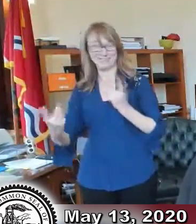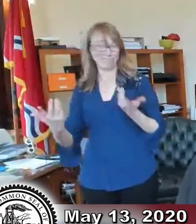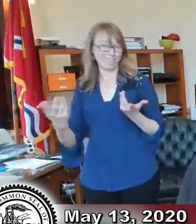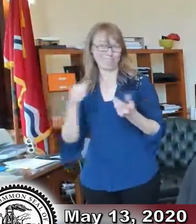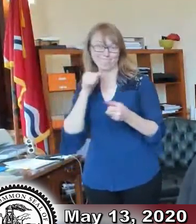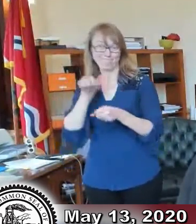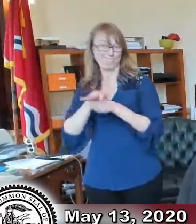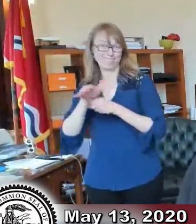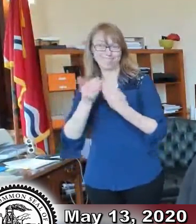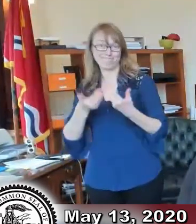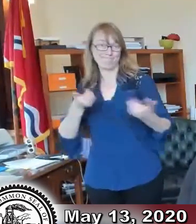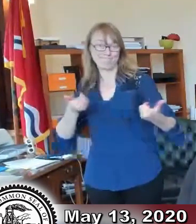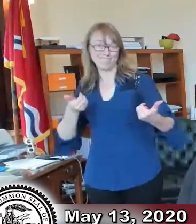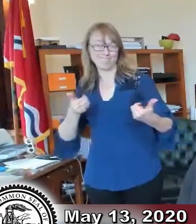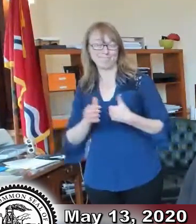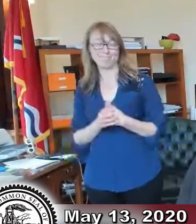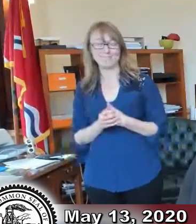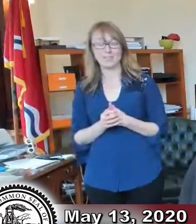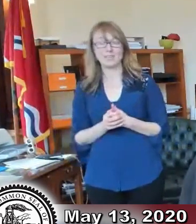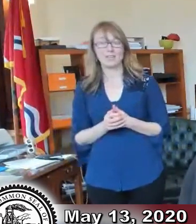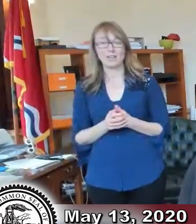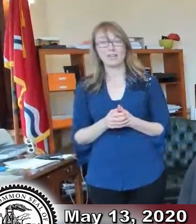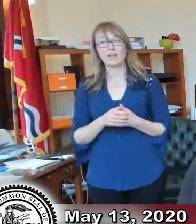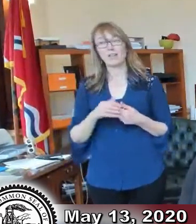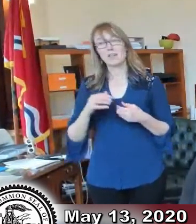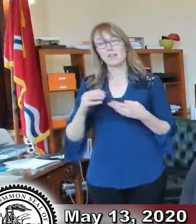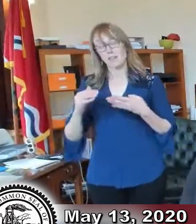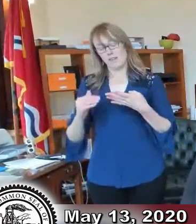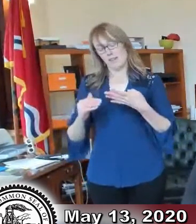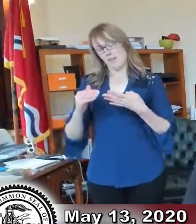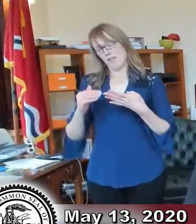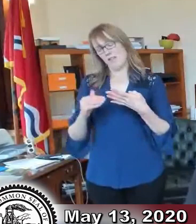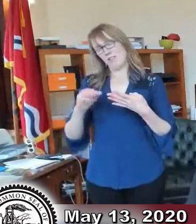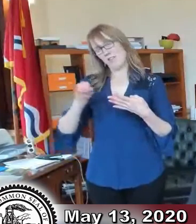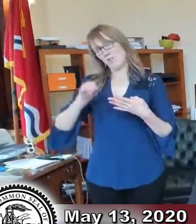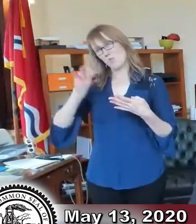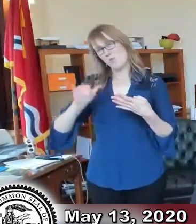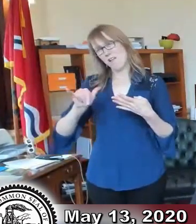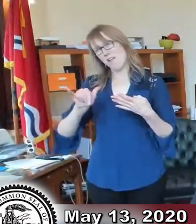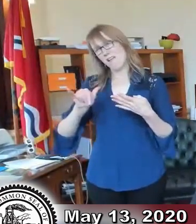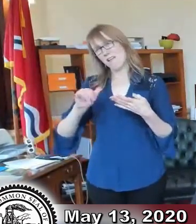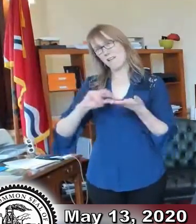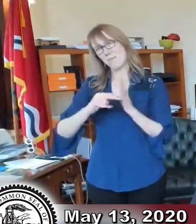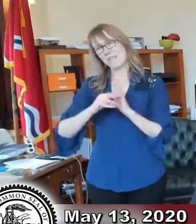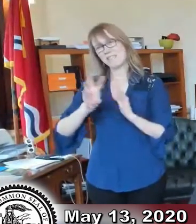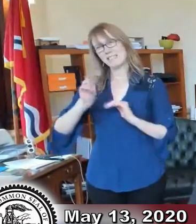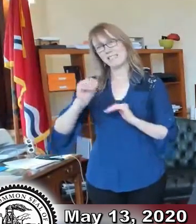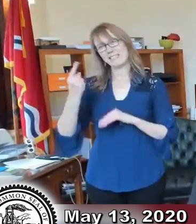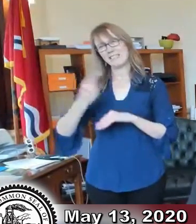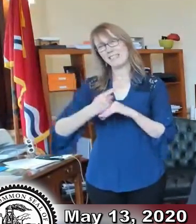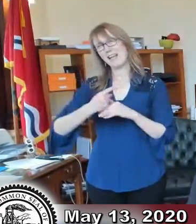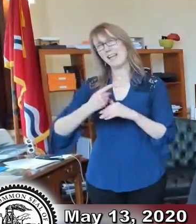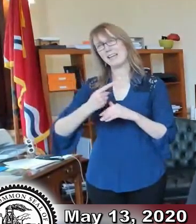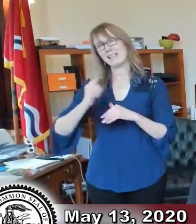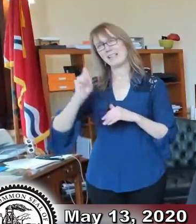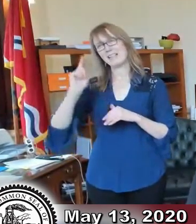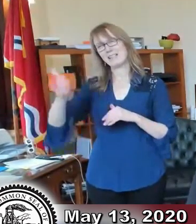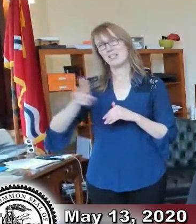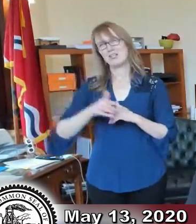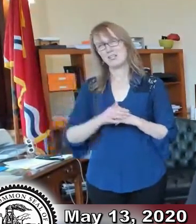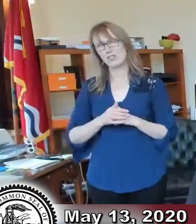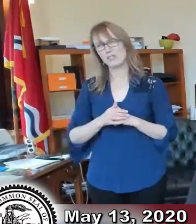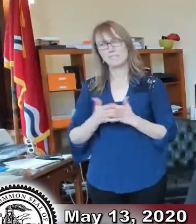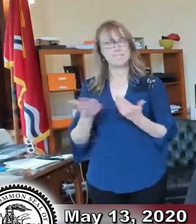open. So middle of July, I can't answer that. That's 60 days away from now. But it